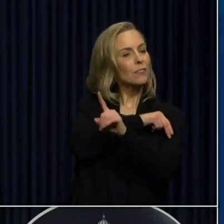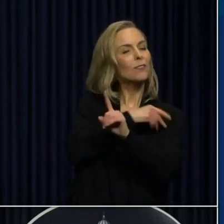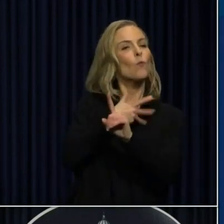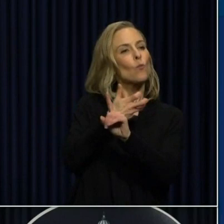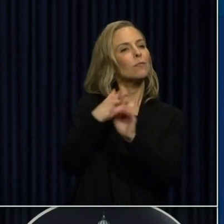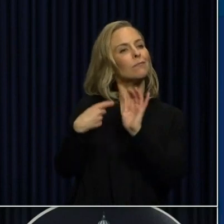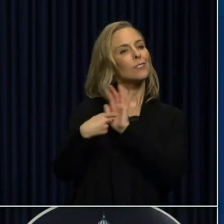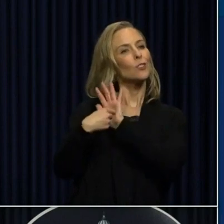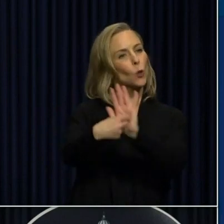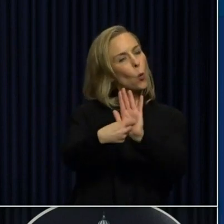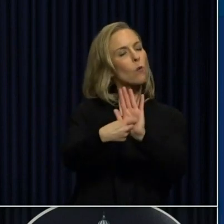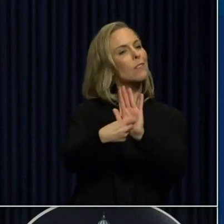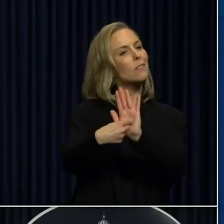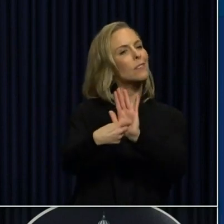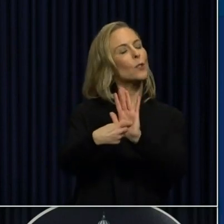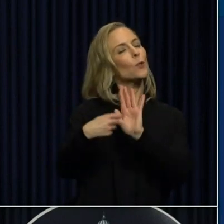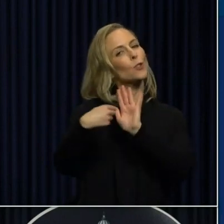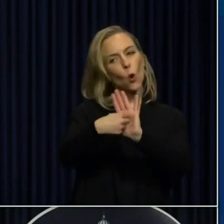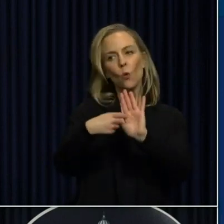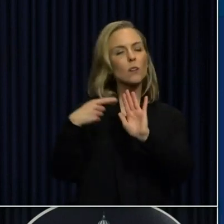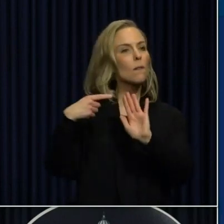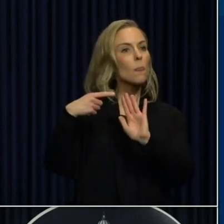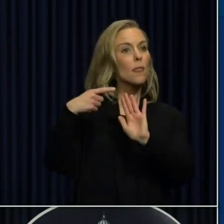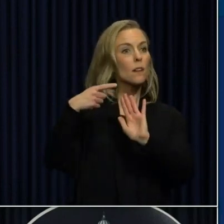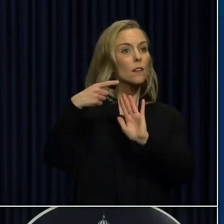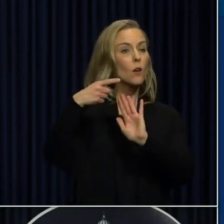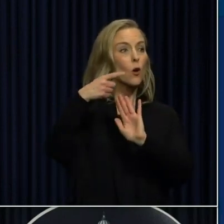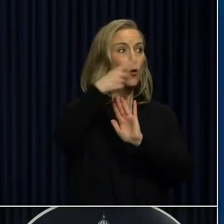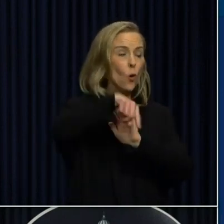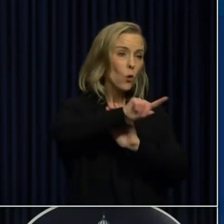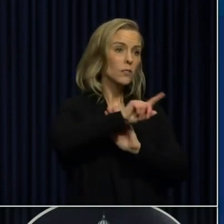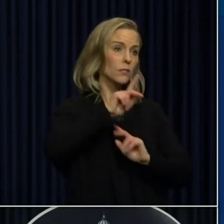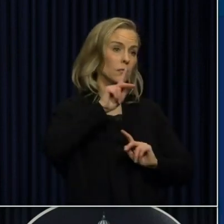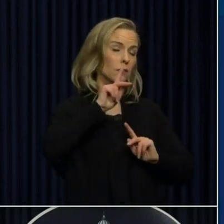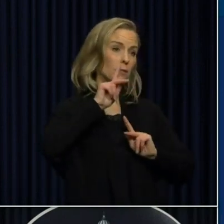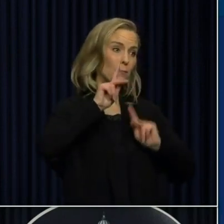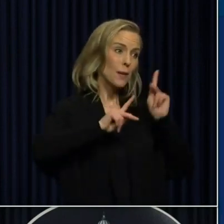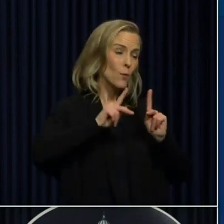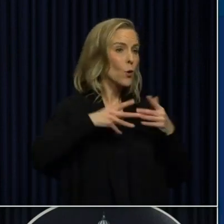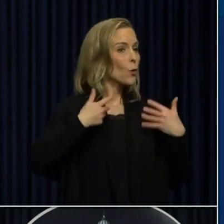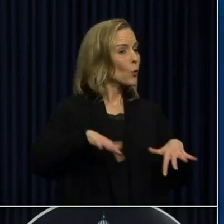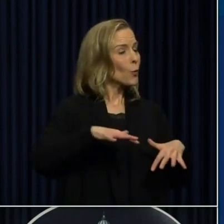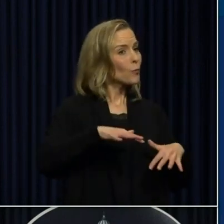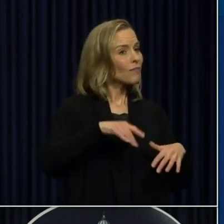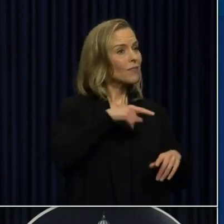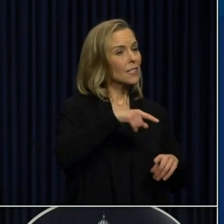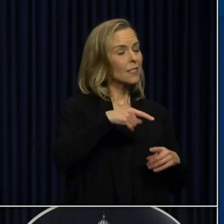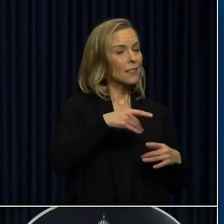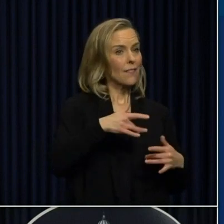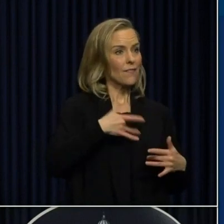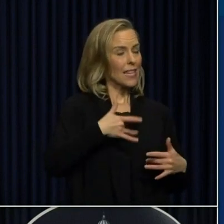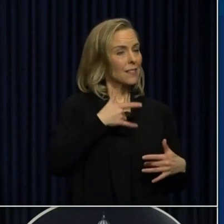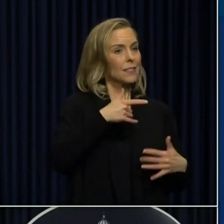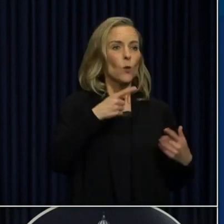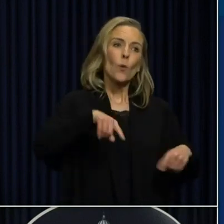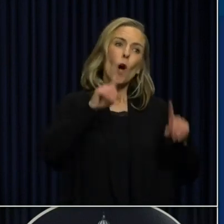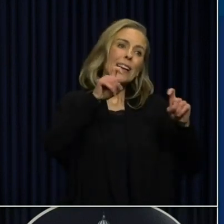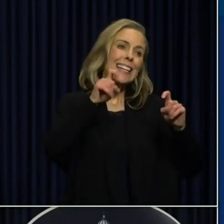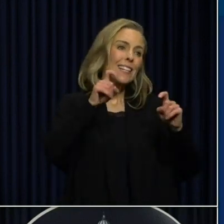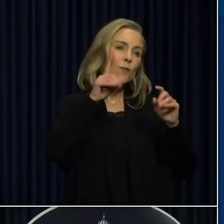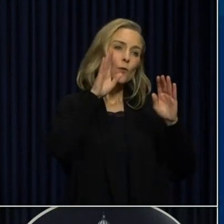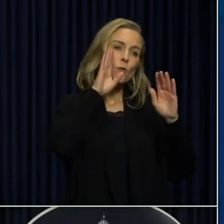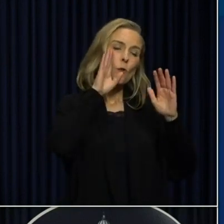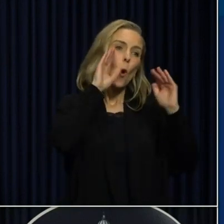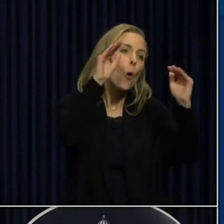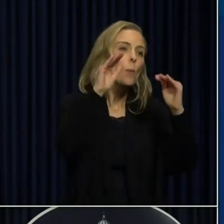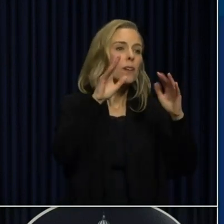show these, especially for those that were in harm's way, as much as we can, right? We all need hope. We all need